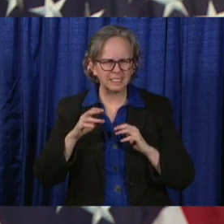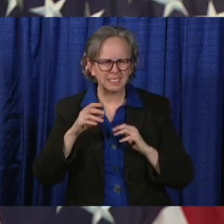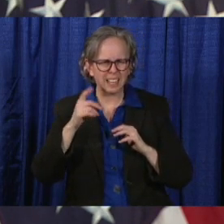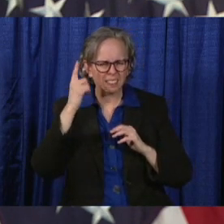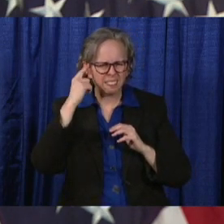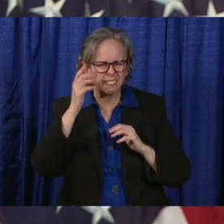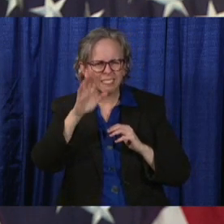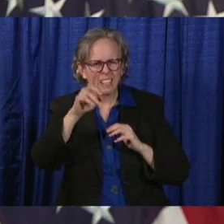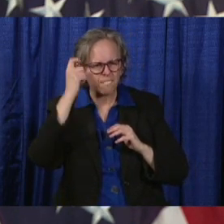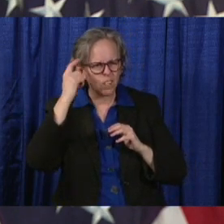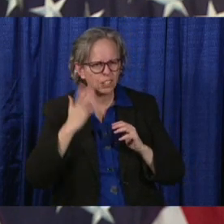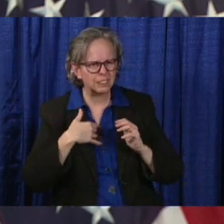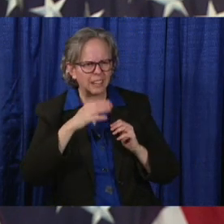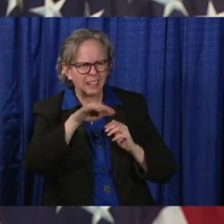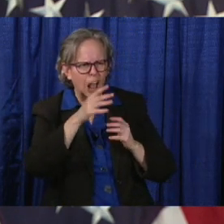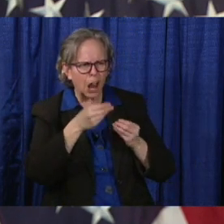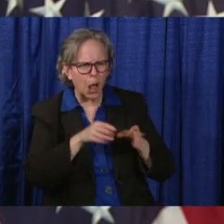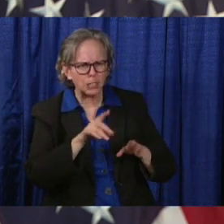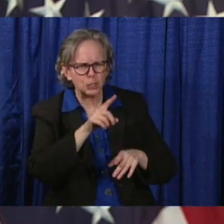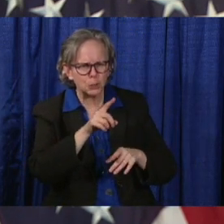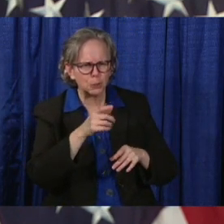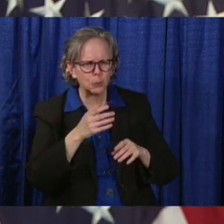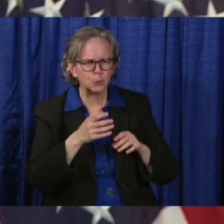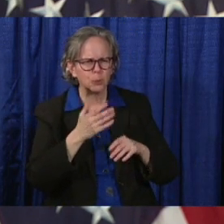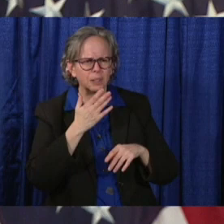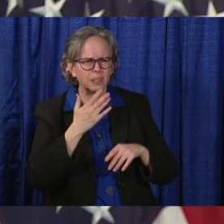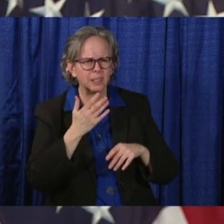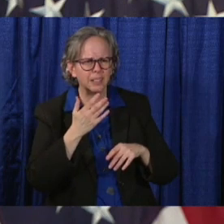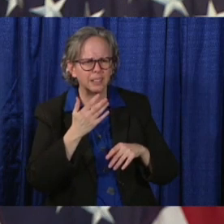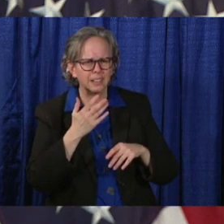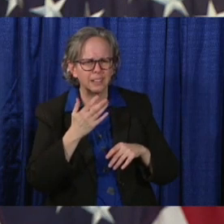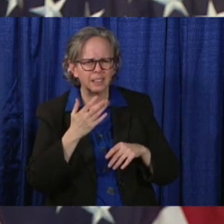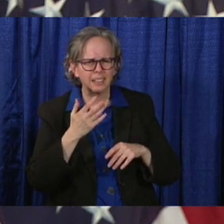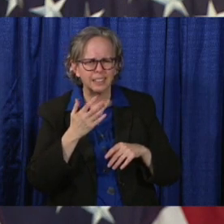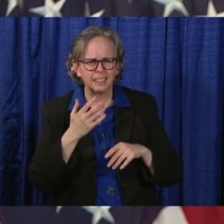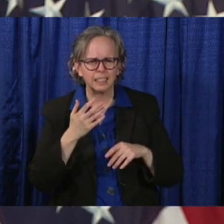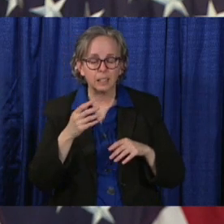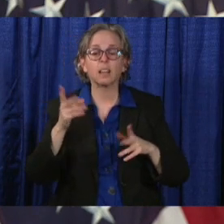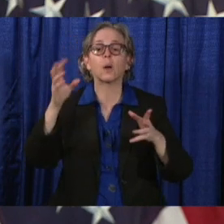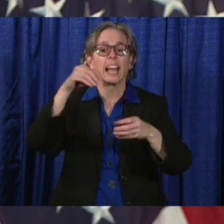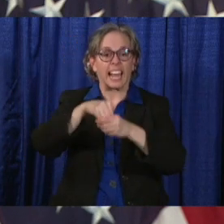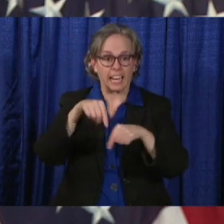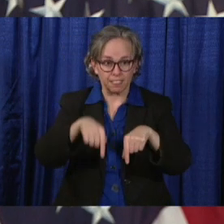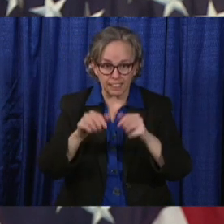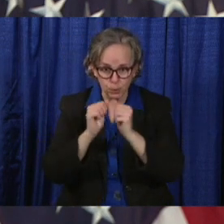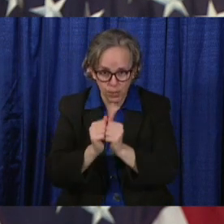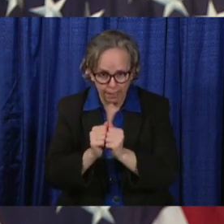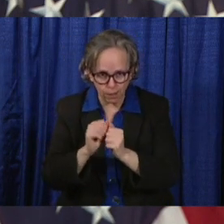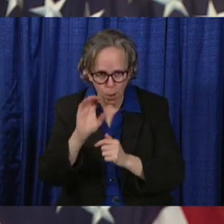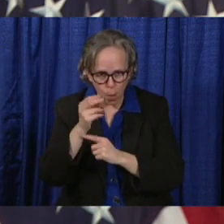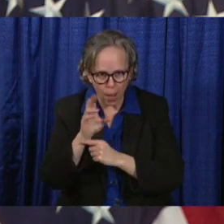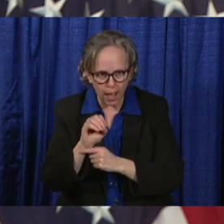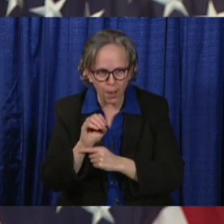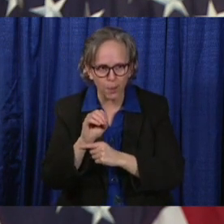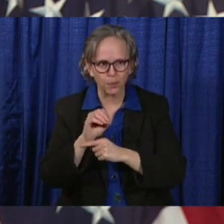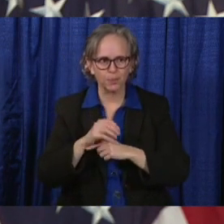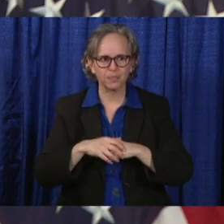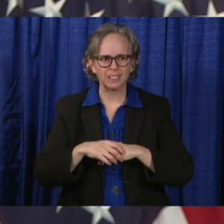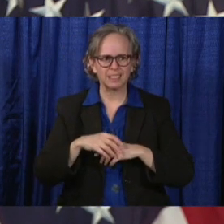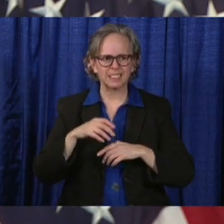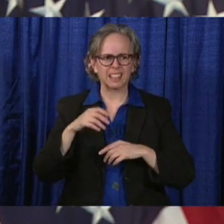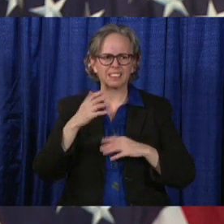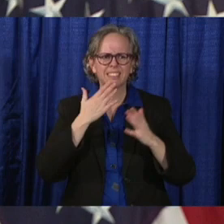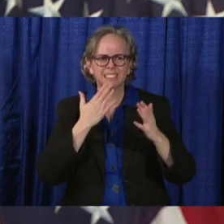part. Each other safe. We're in this together, Ohio State. Governor, thank you for the presence. Director, thank you very